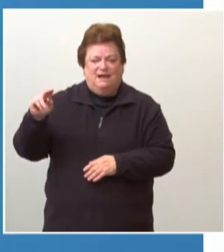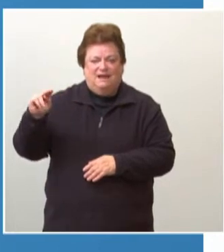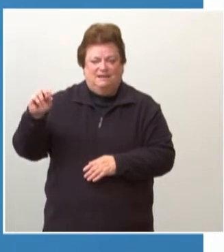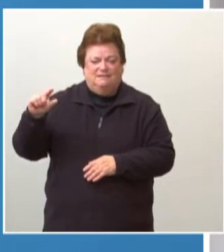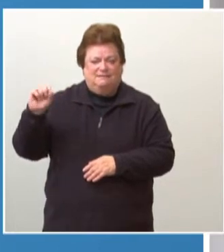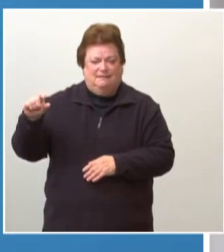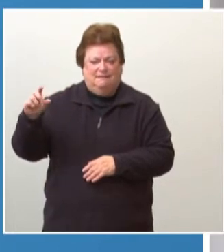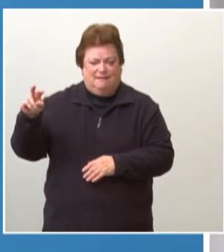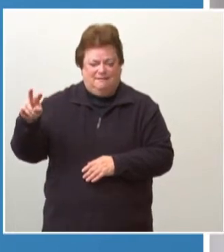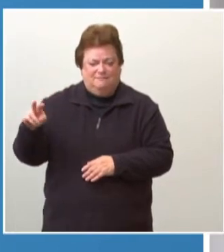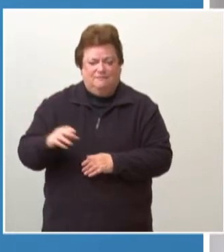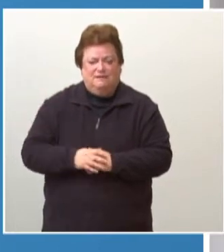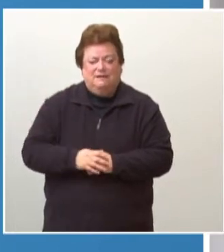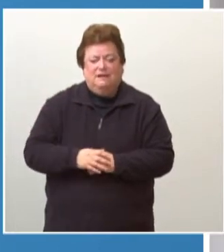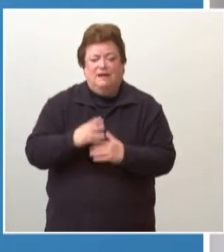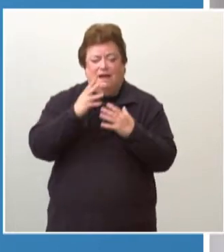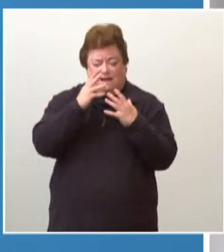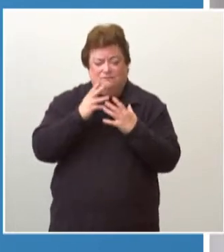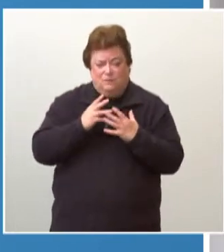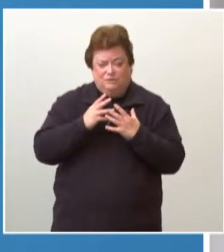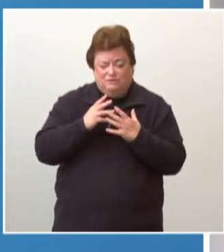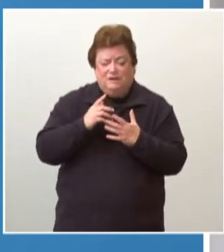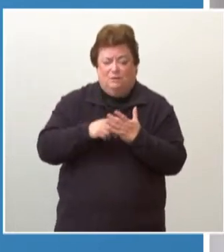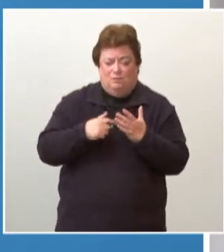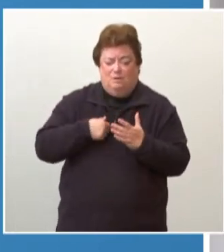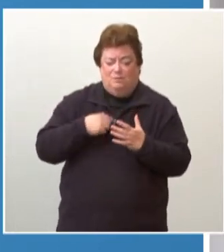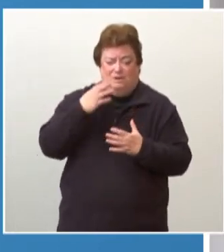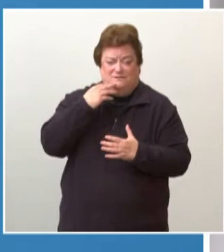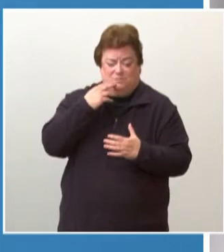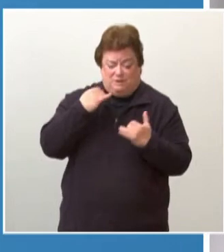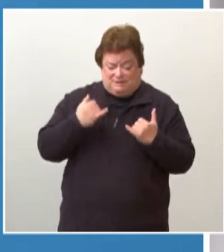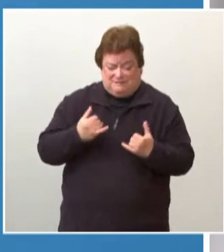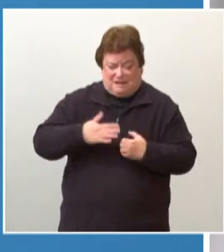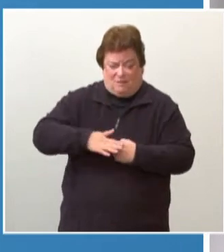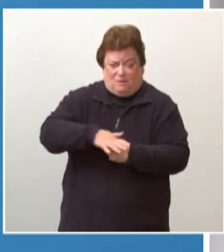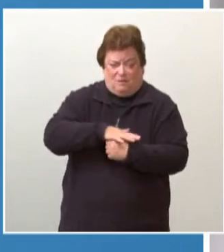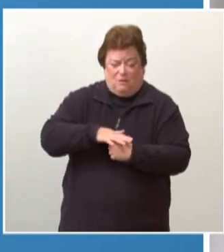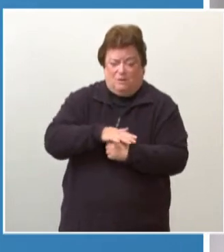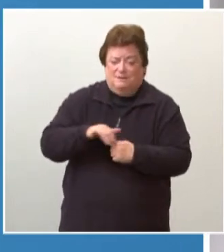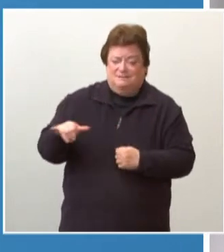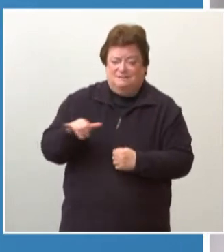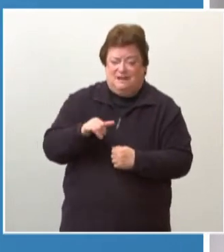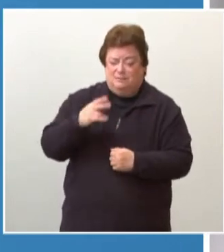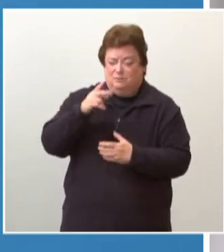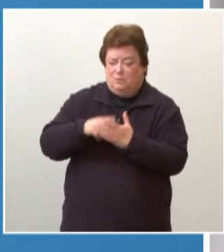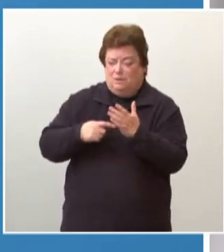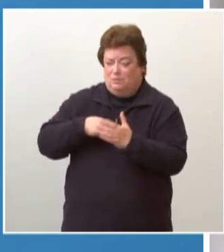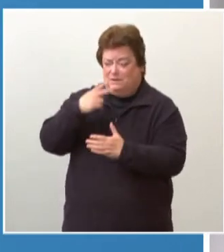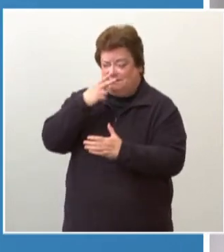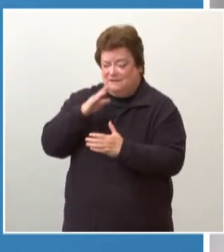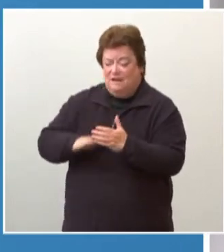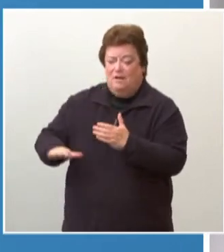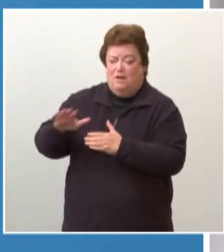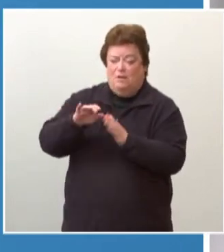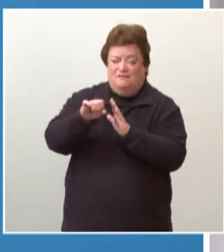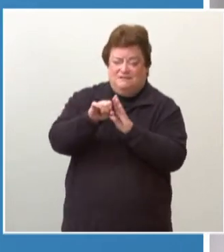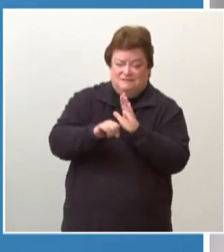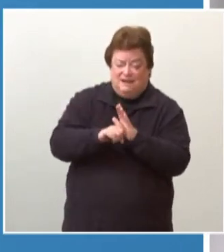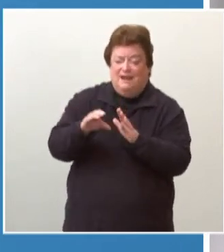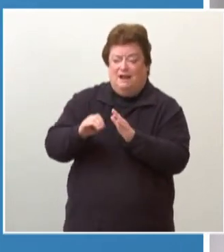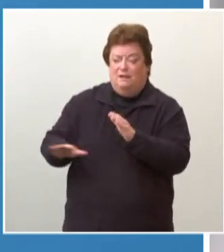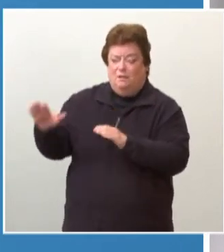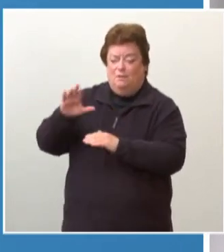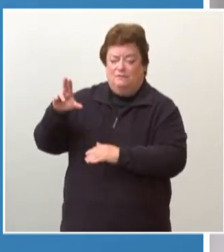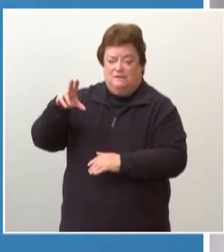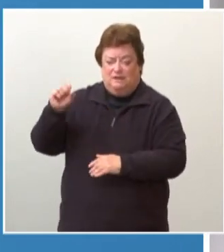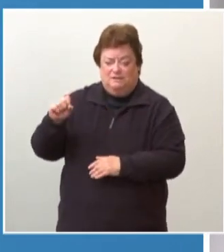covid19.lincoln.ne.gov. Unfortunately, what we're experiencing locally is similar to what we are seeing across our state and country.